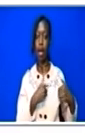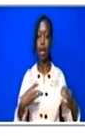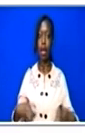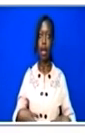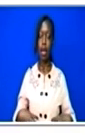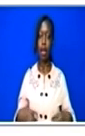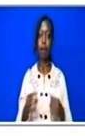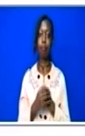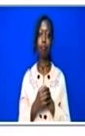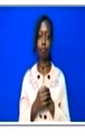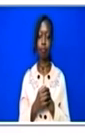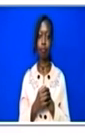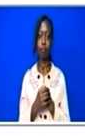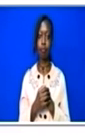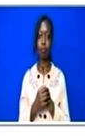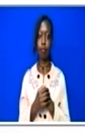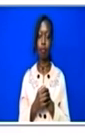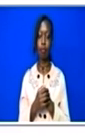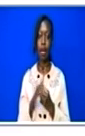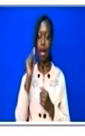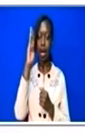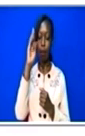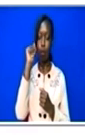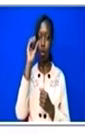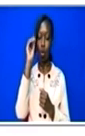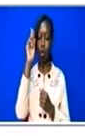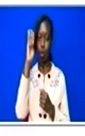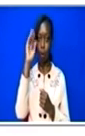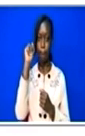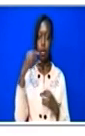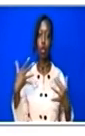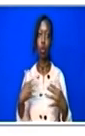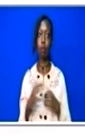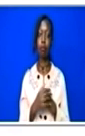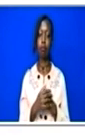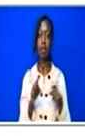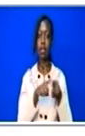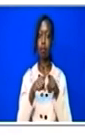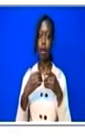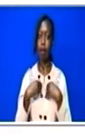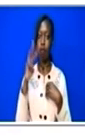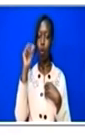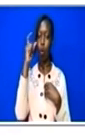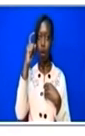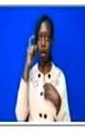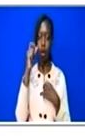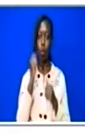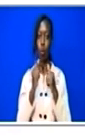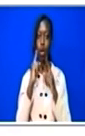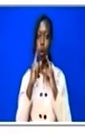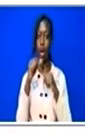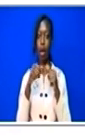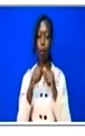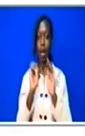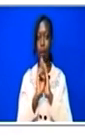and all that. So it absorbs shock. Then we have the wax that we talked about. which is an example of a